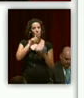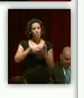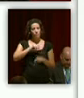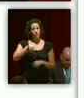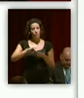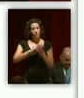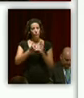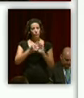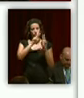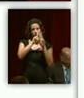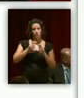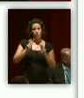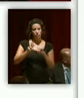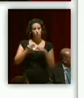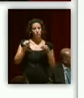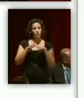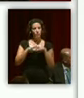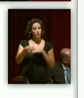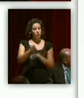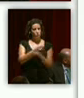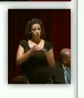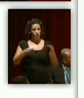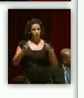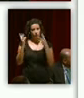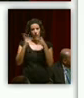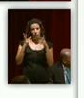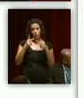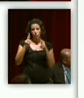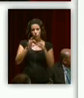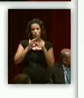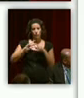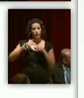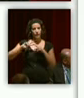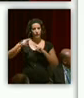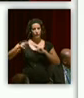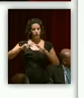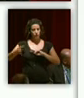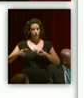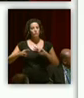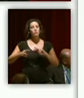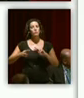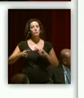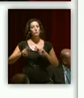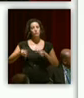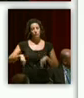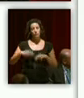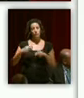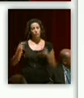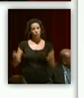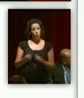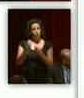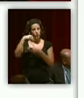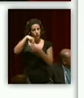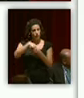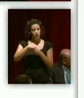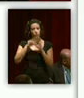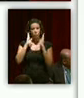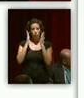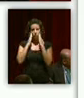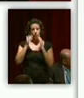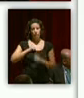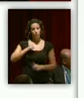He's participated in research programs regarding neural networks and neural algorithms.